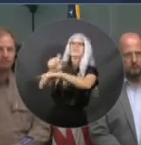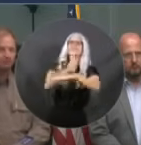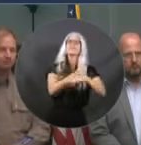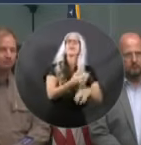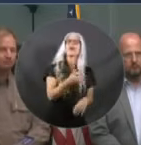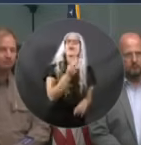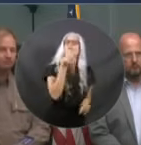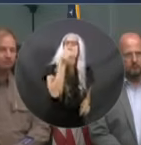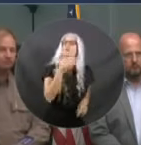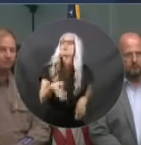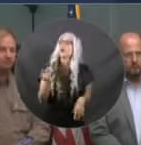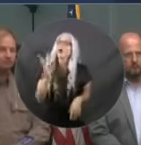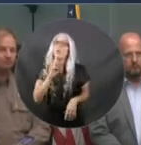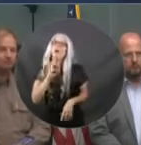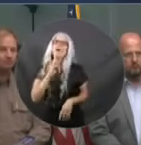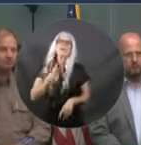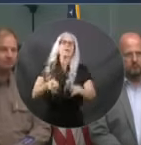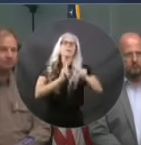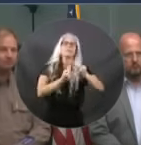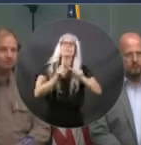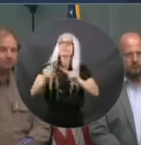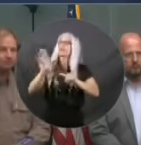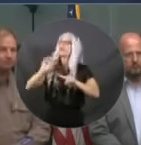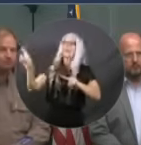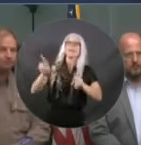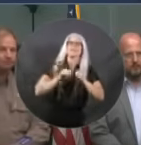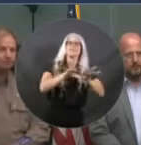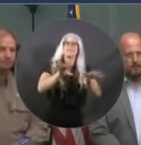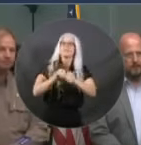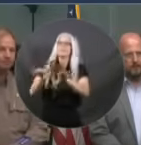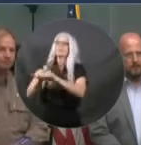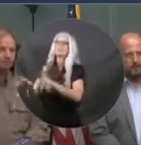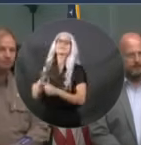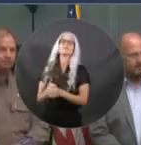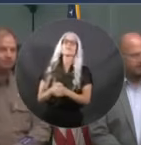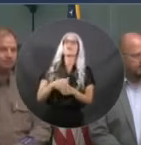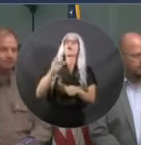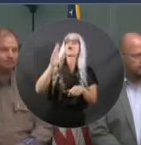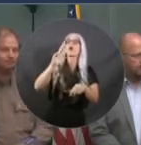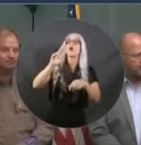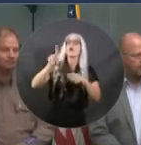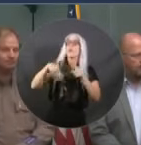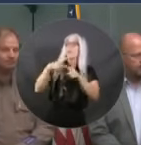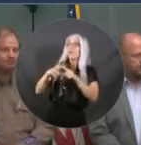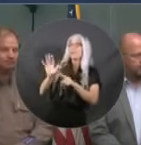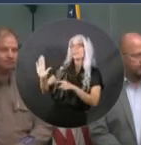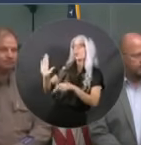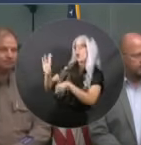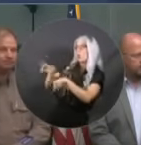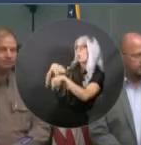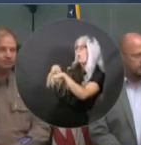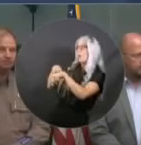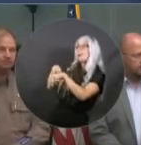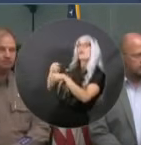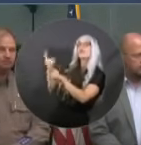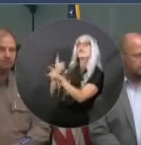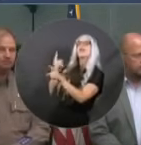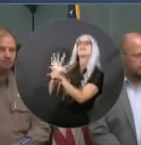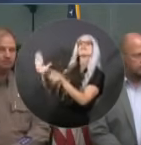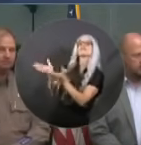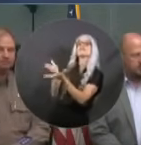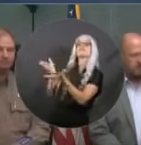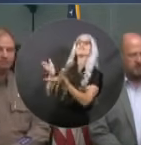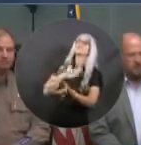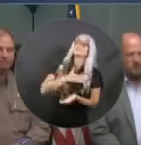when normal services are interrupted. So everybody hang in there. This is gonna be something that will leave significant impacts.